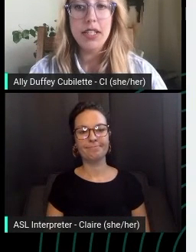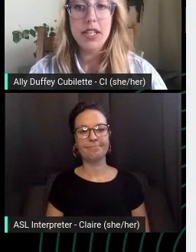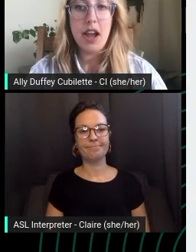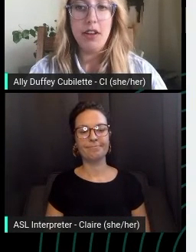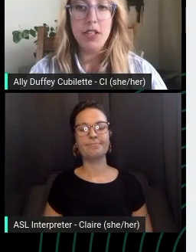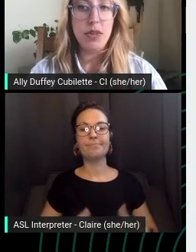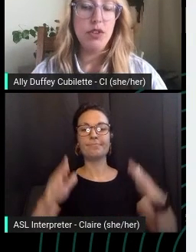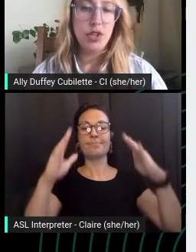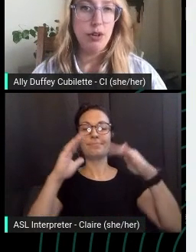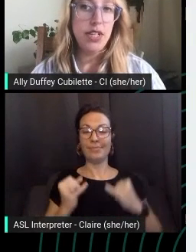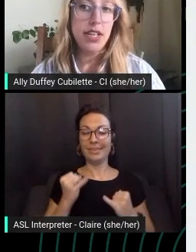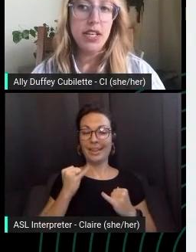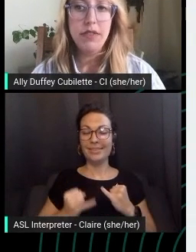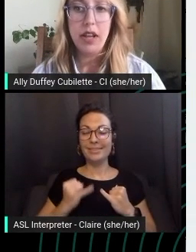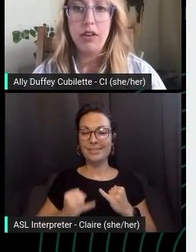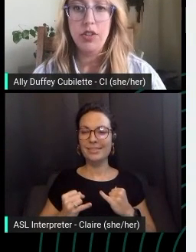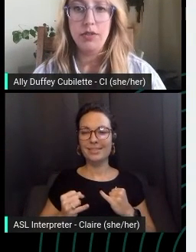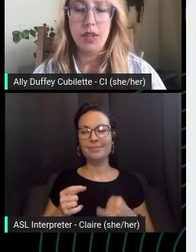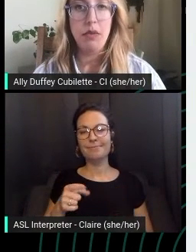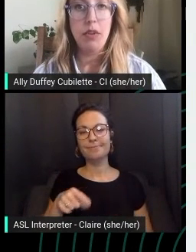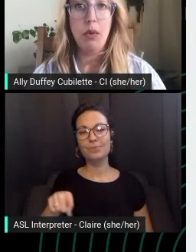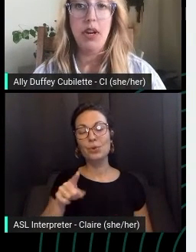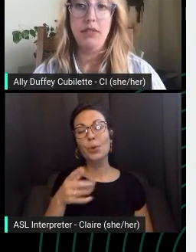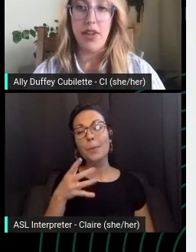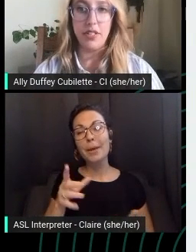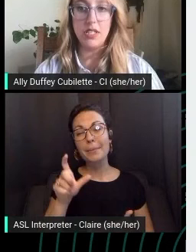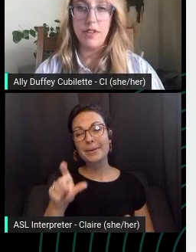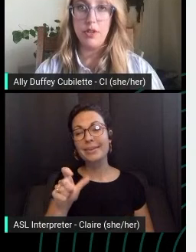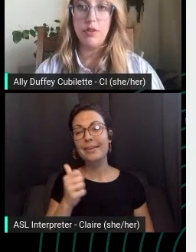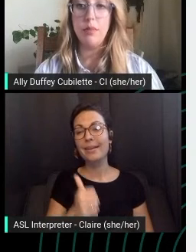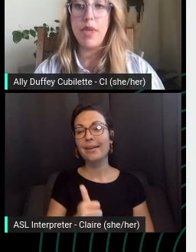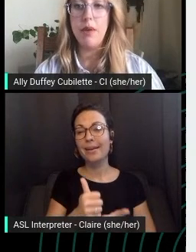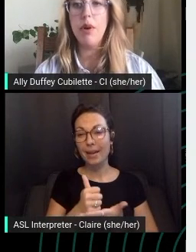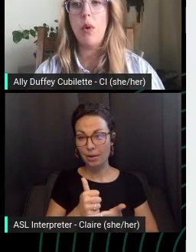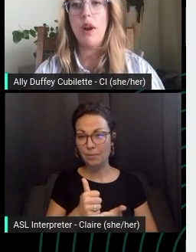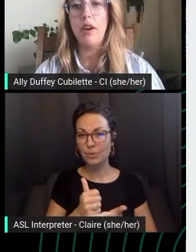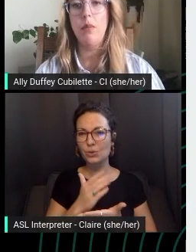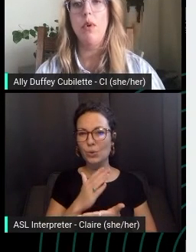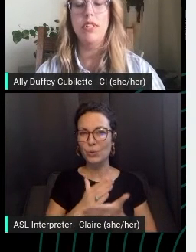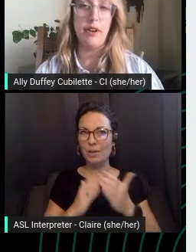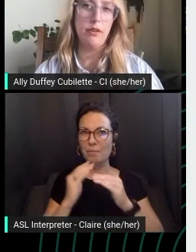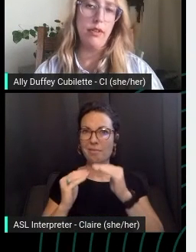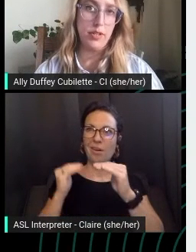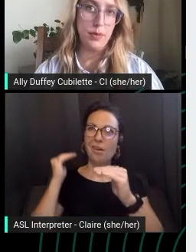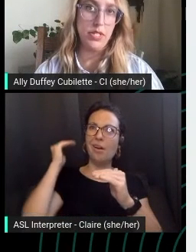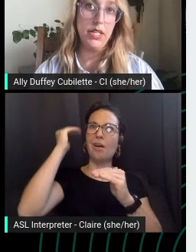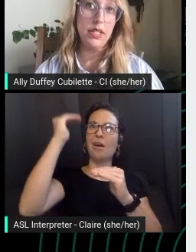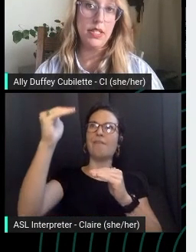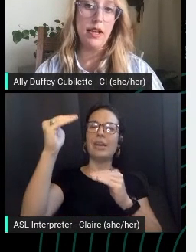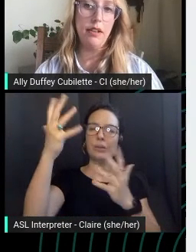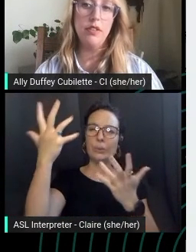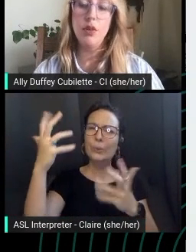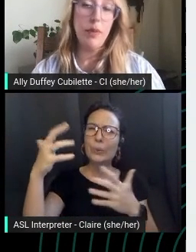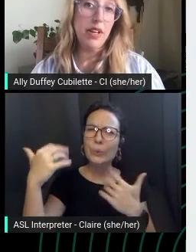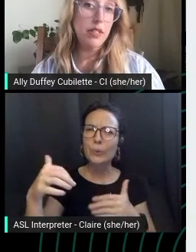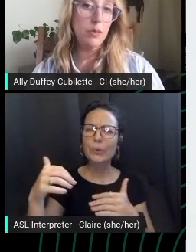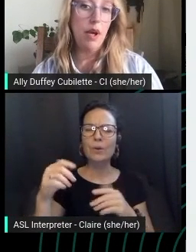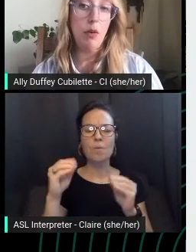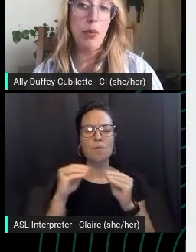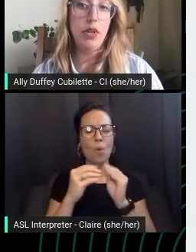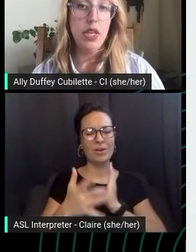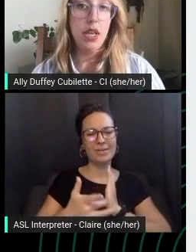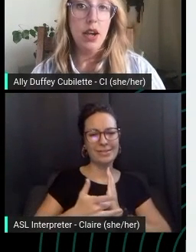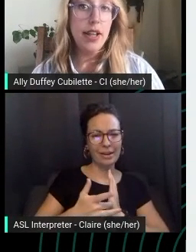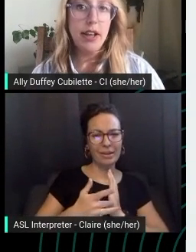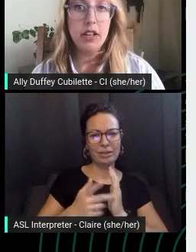And finally, as we've shown, taking advantage of some of the more advanced features may require more technical expertise, and you may need some